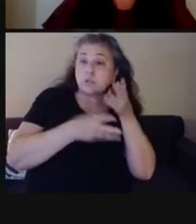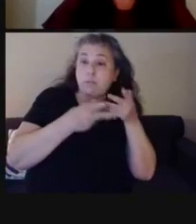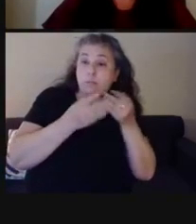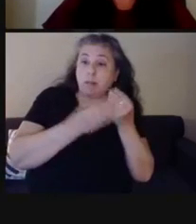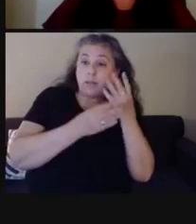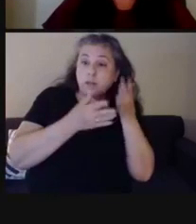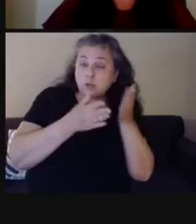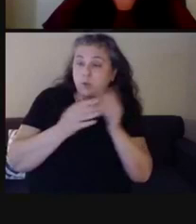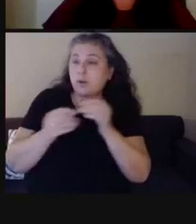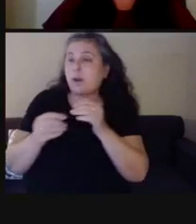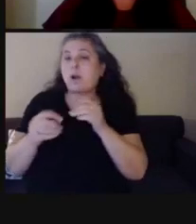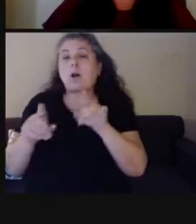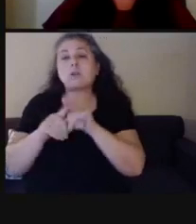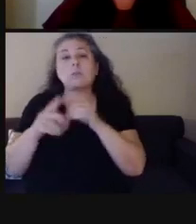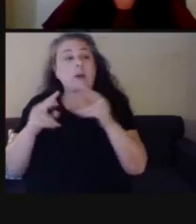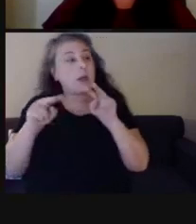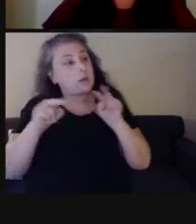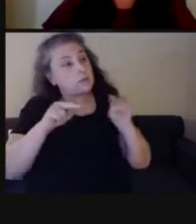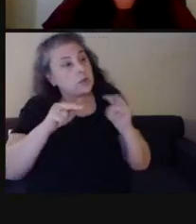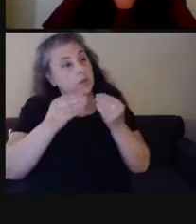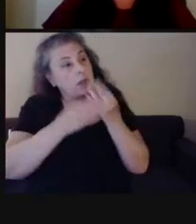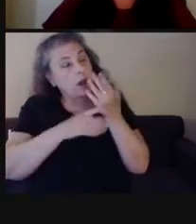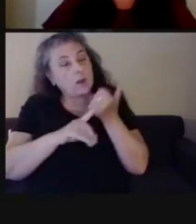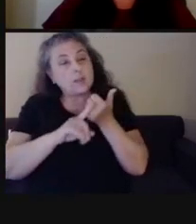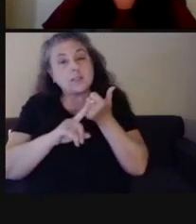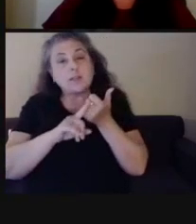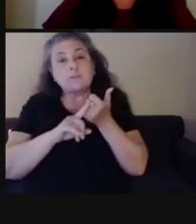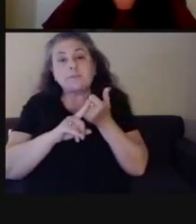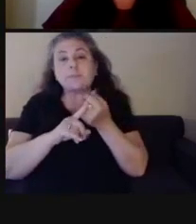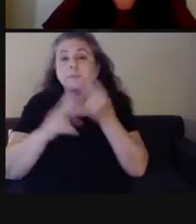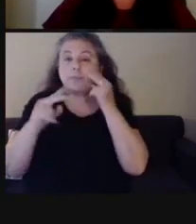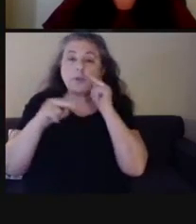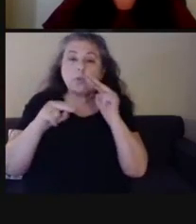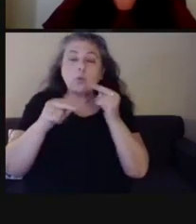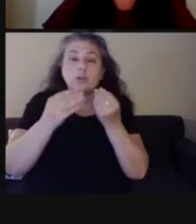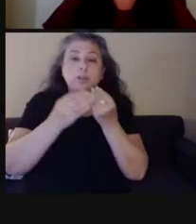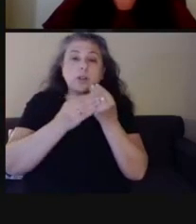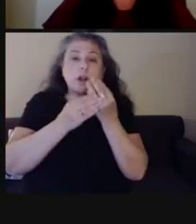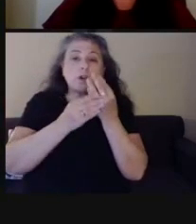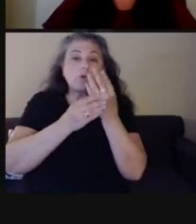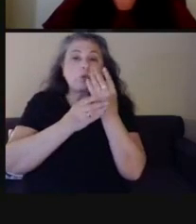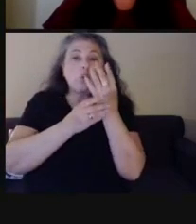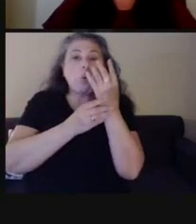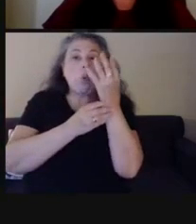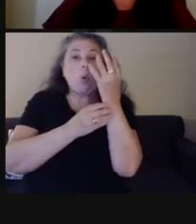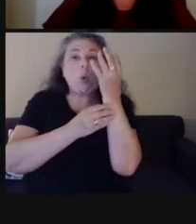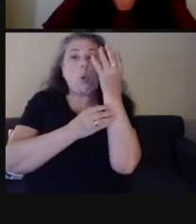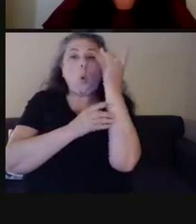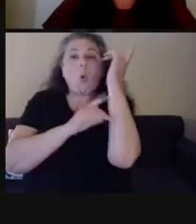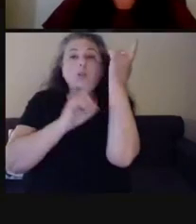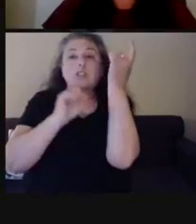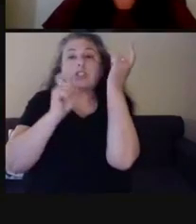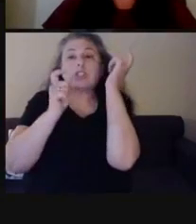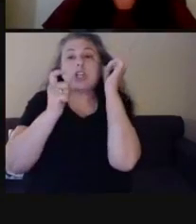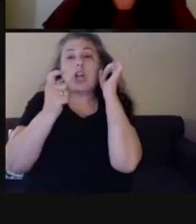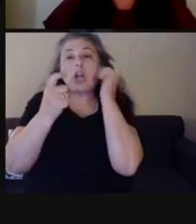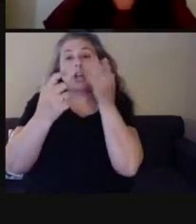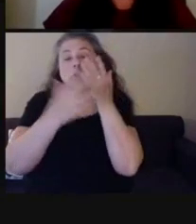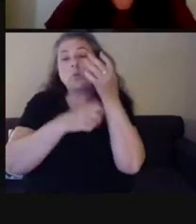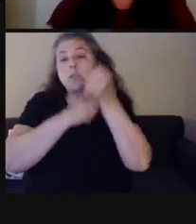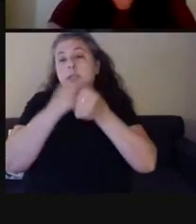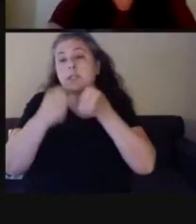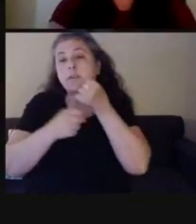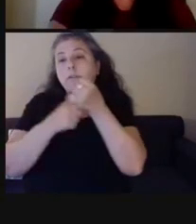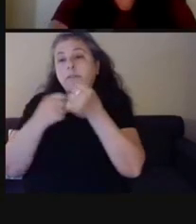by observing the garden and watching the garden grow and how it changes through the seasons. It's just